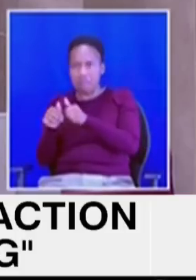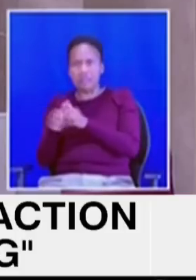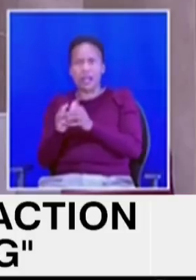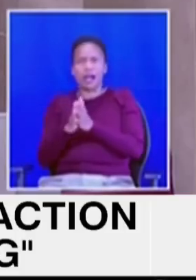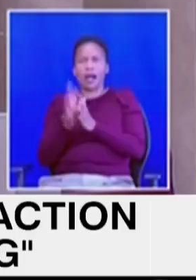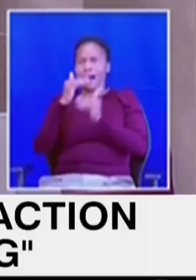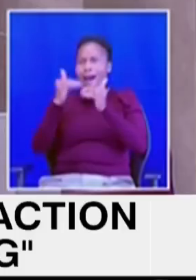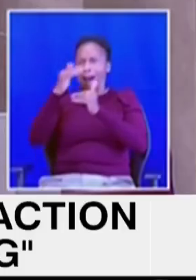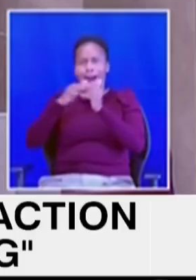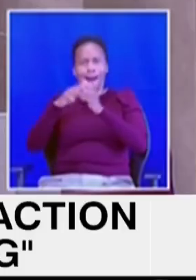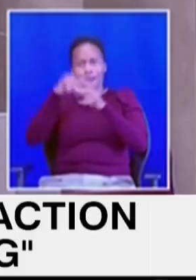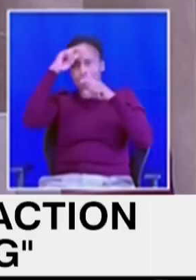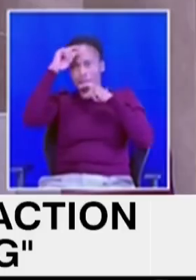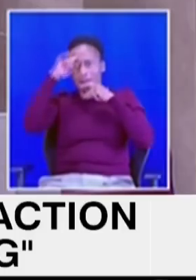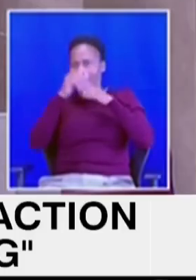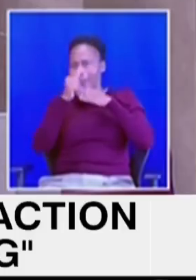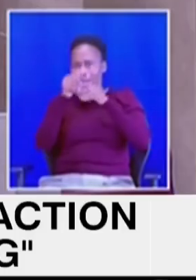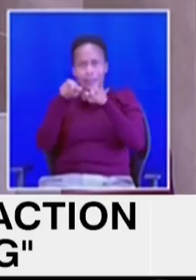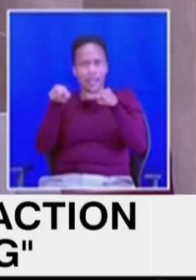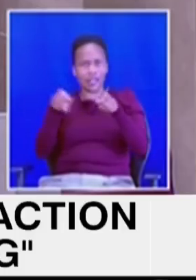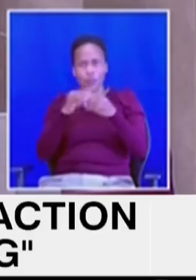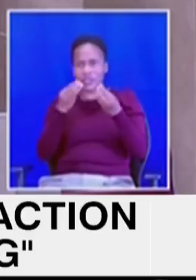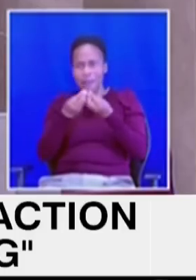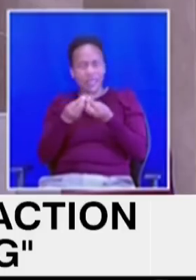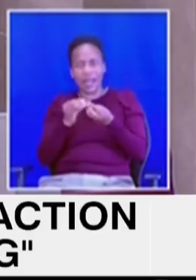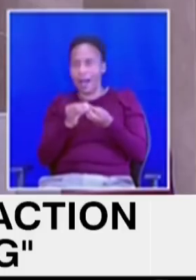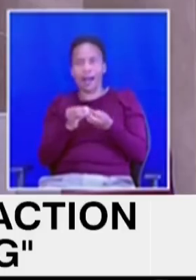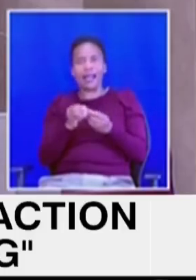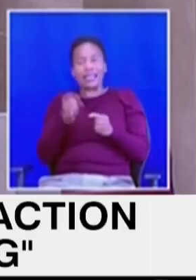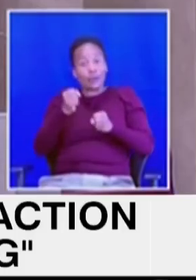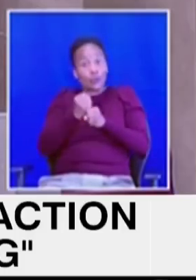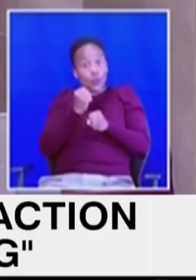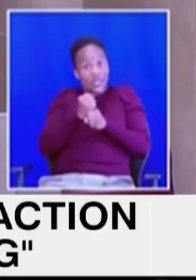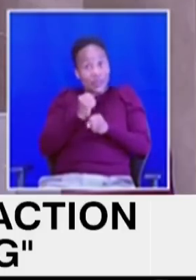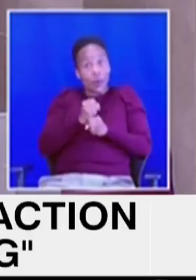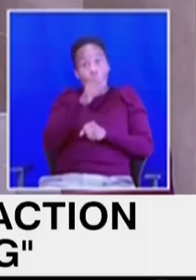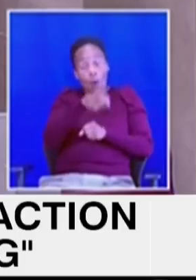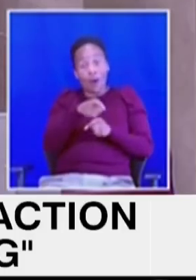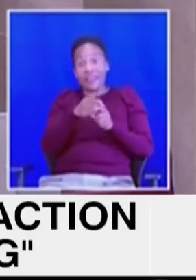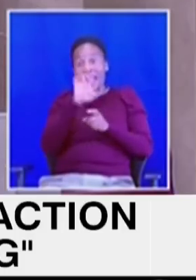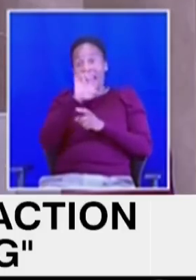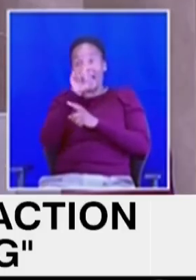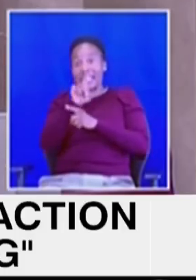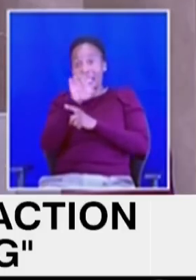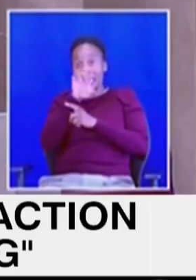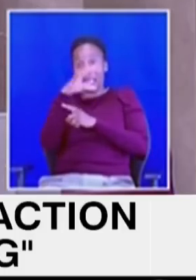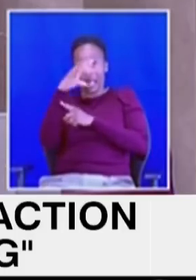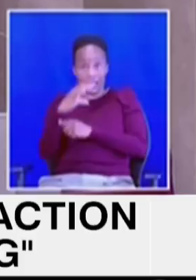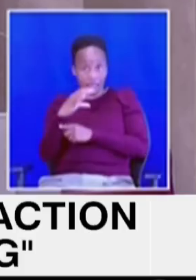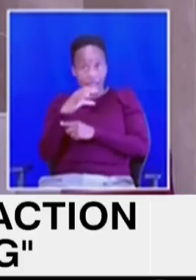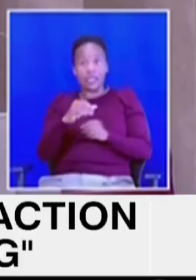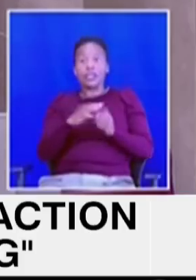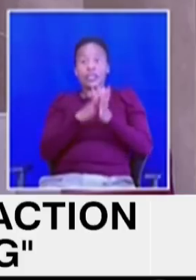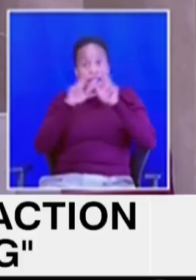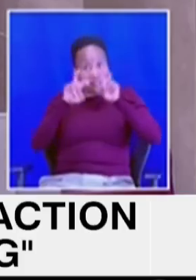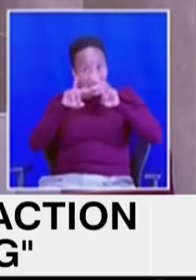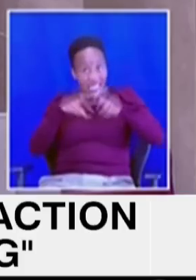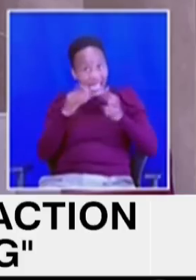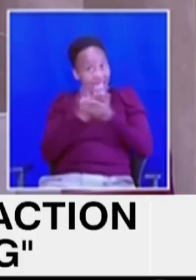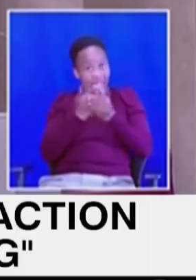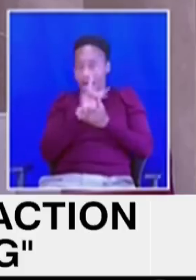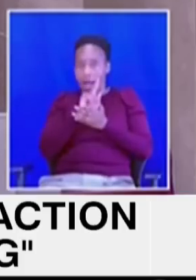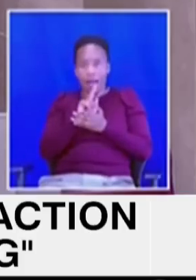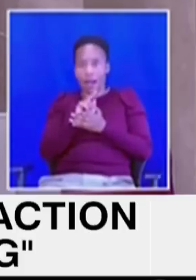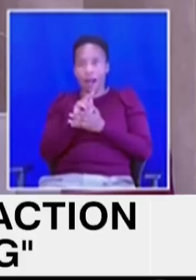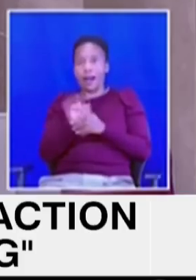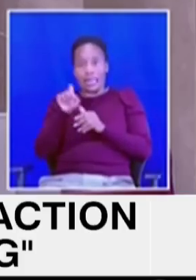leaders and so on. The duty of the executive is not to investigate cases, it's the law enforcement agencies,